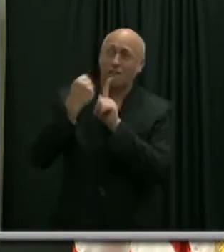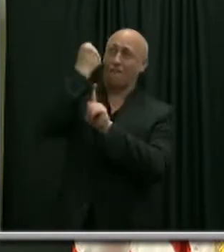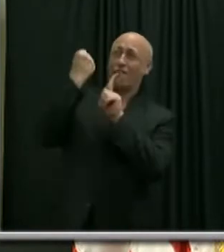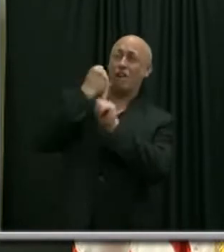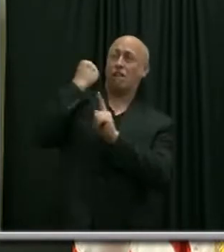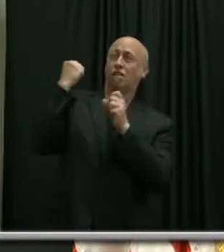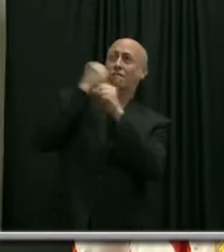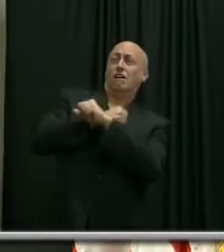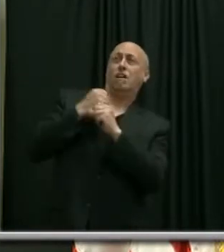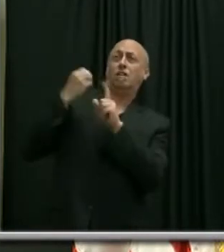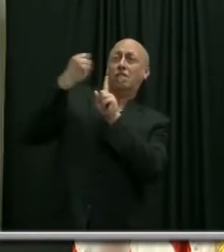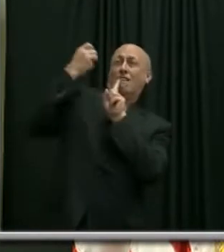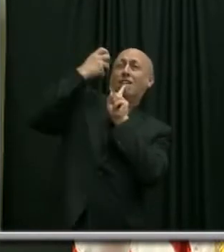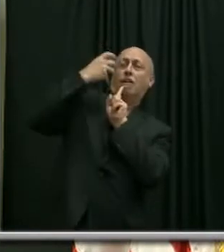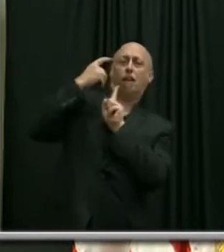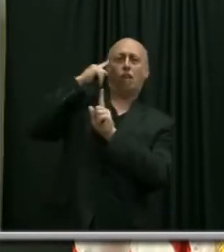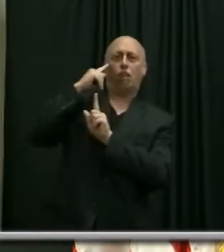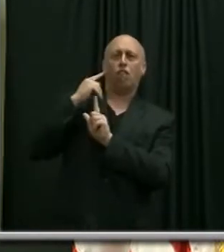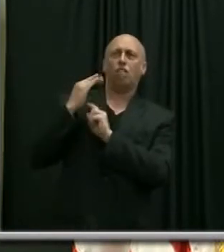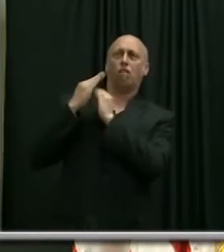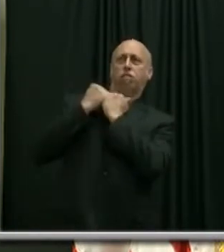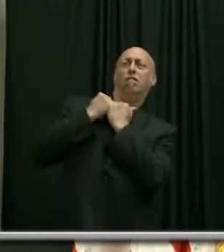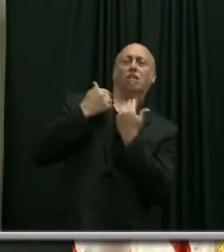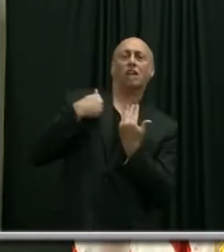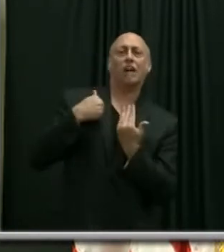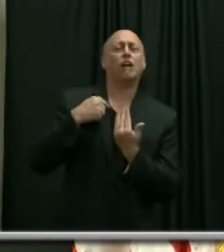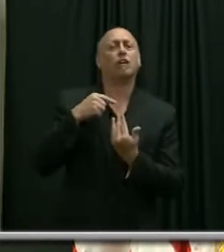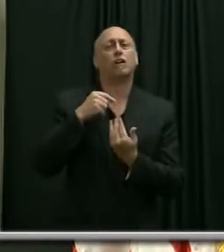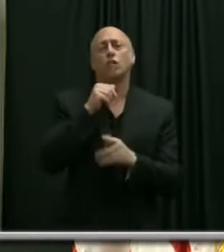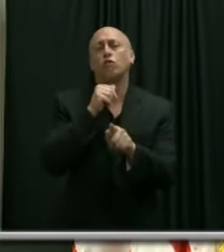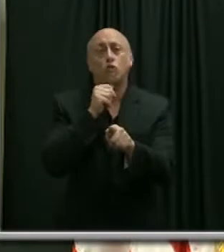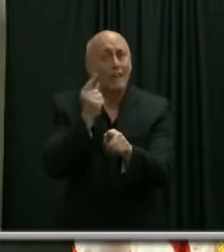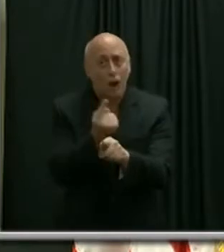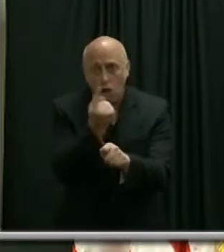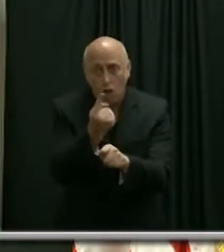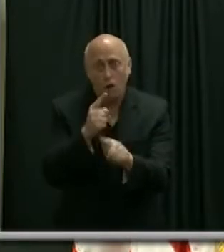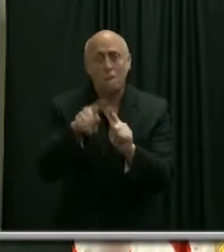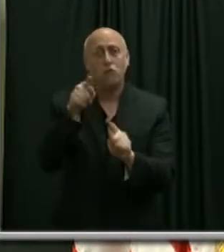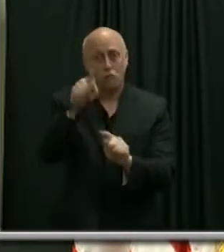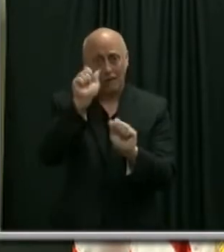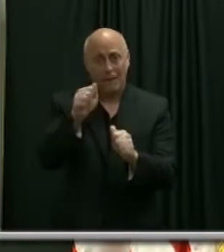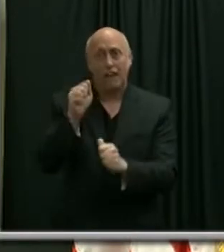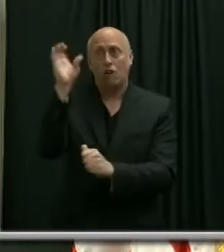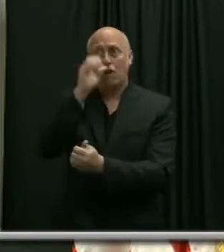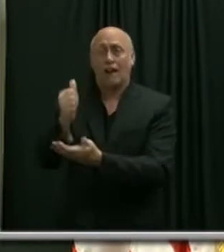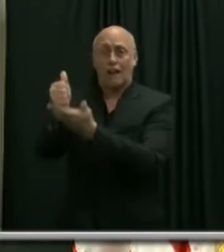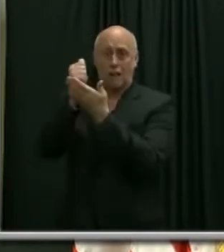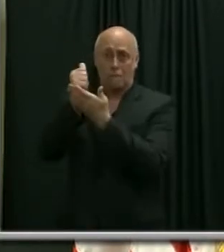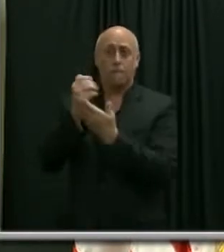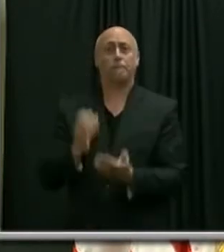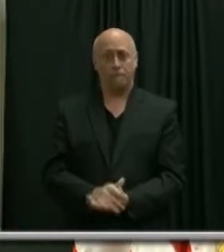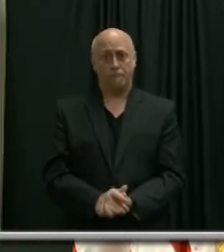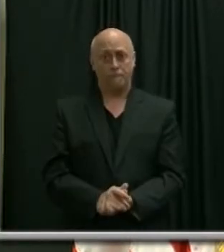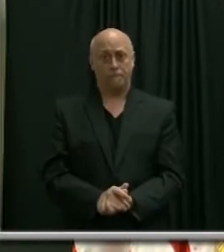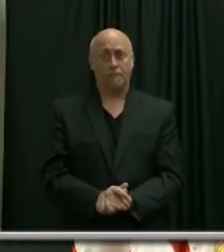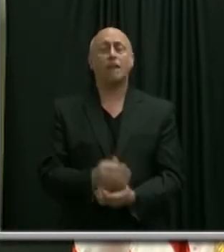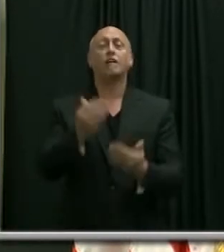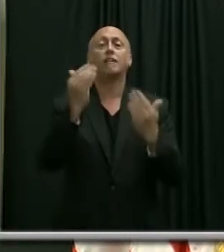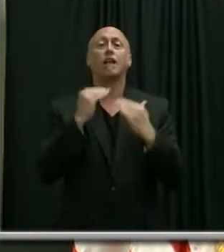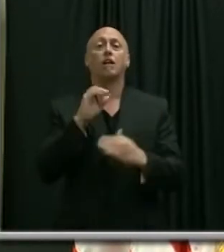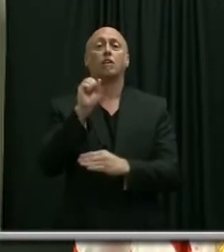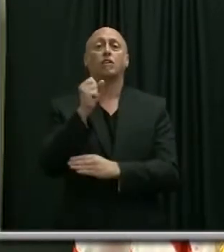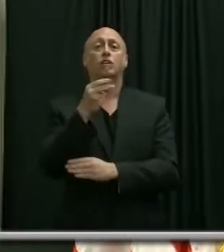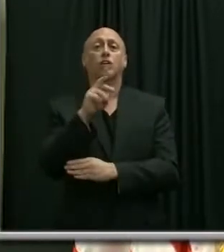not alone. I would like to introduce Sharon Roberson, who will be speaking next. She is the President and CEO of